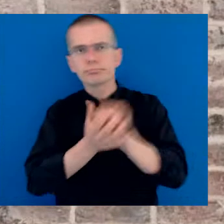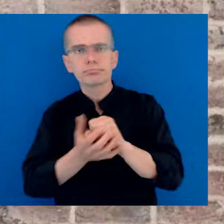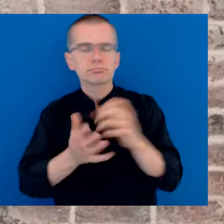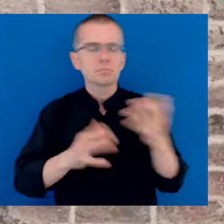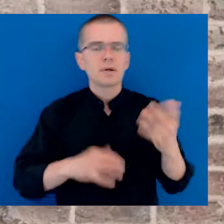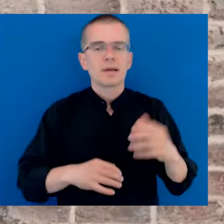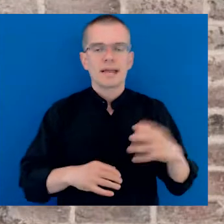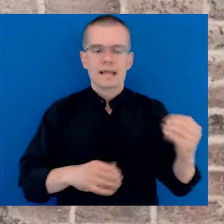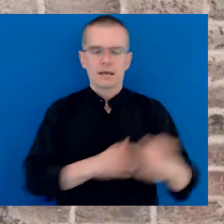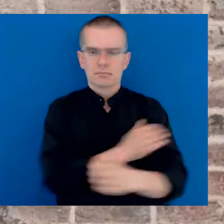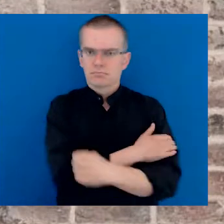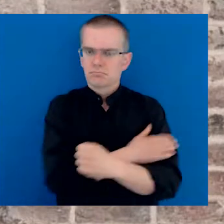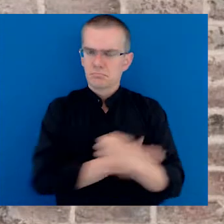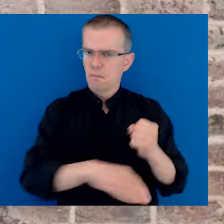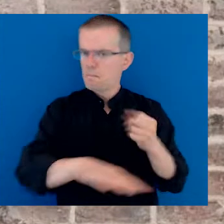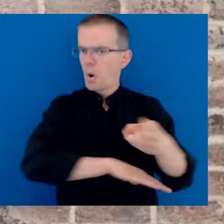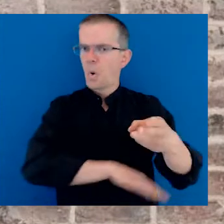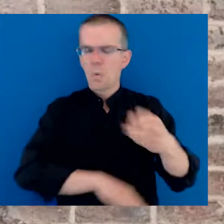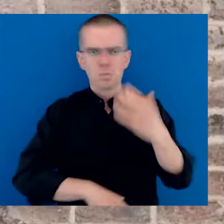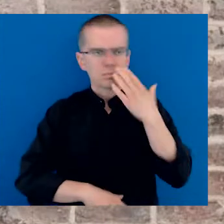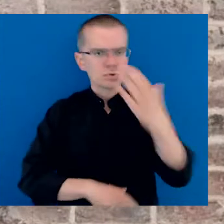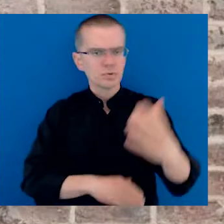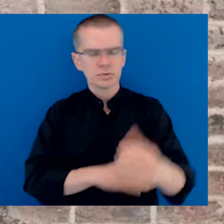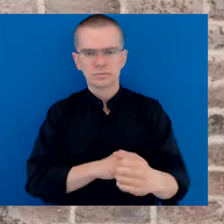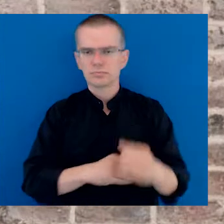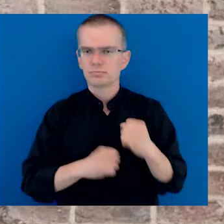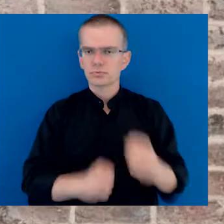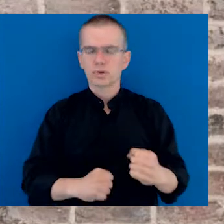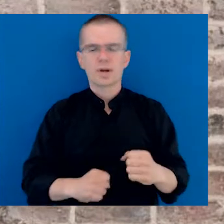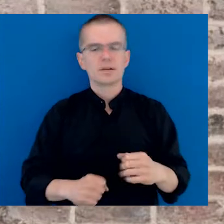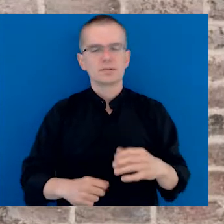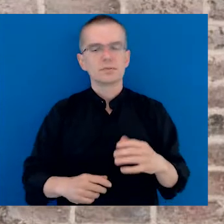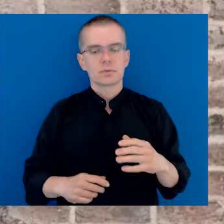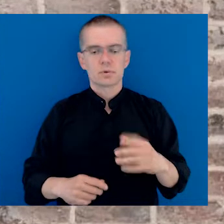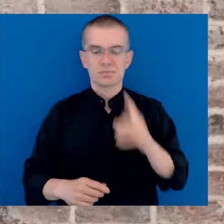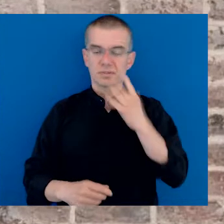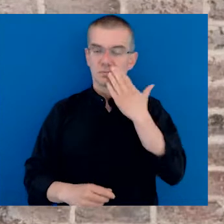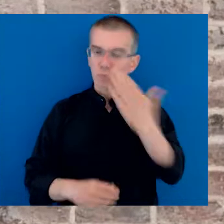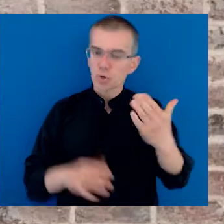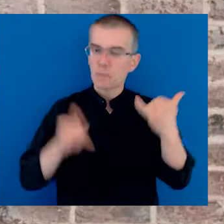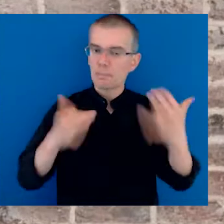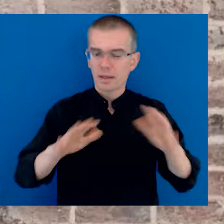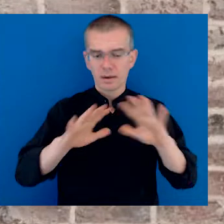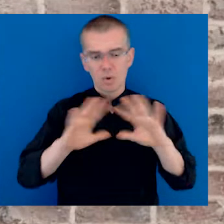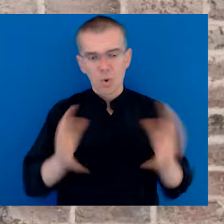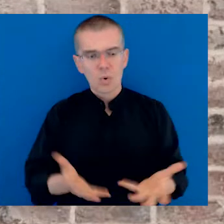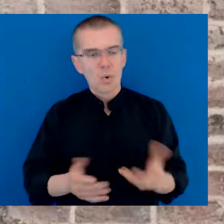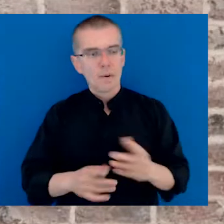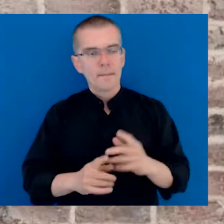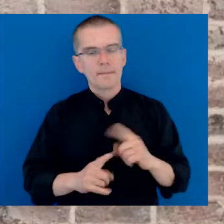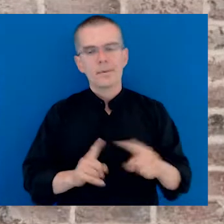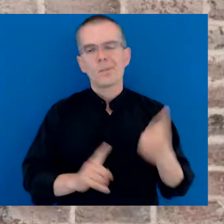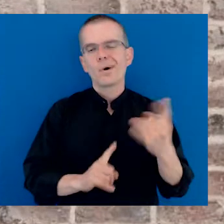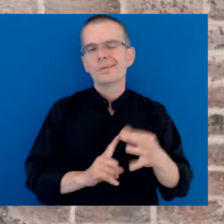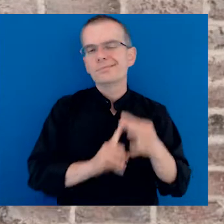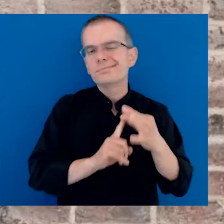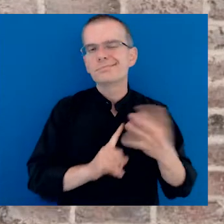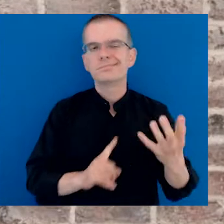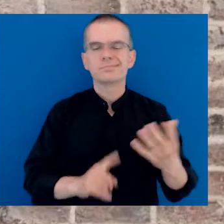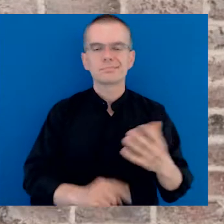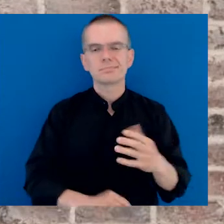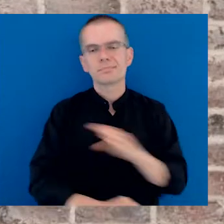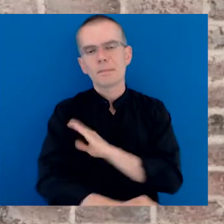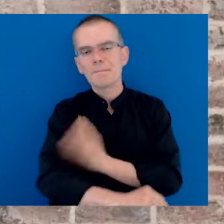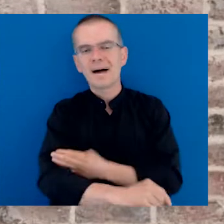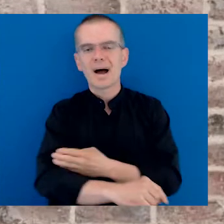a very complete player, with the exception of that one skill, power, that not that